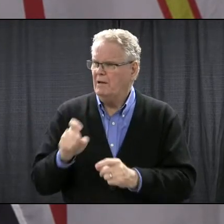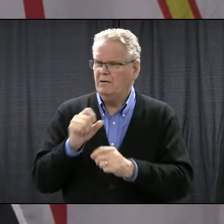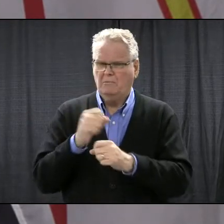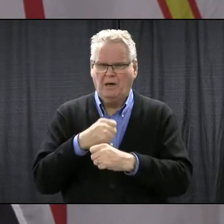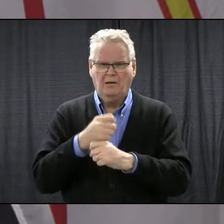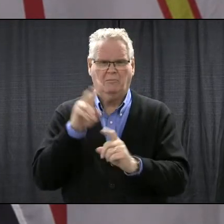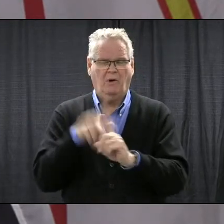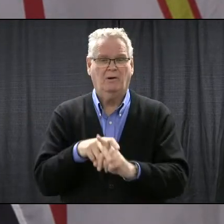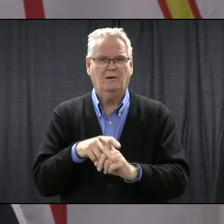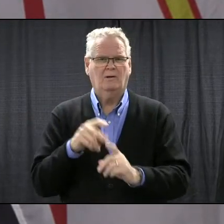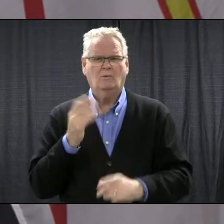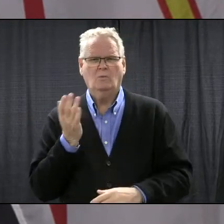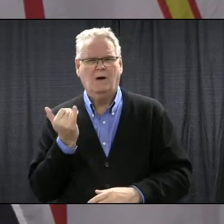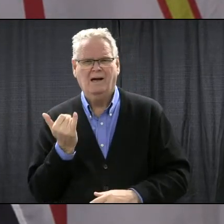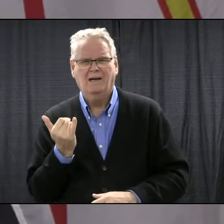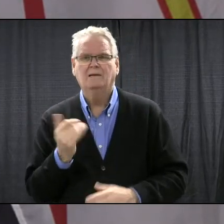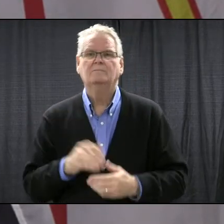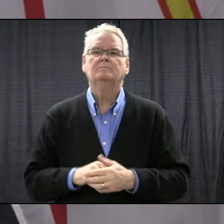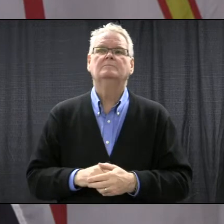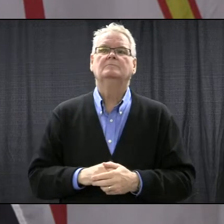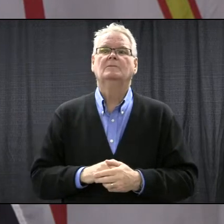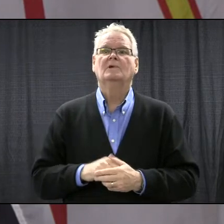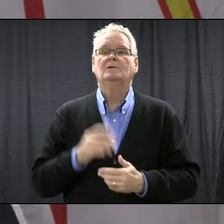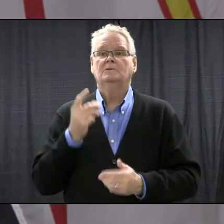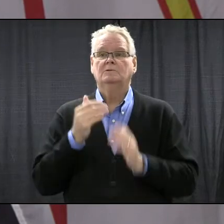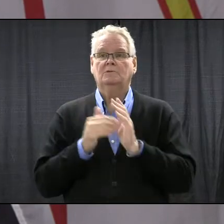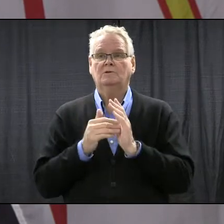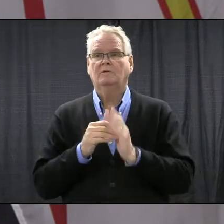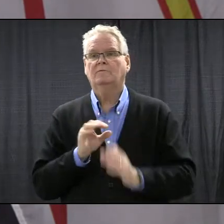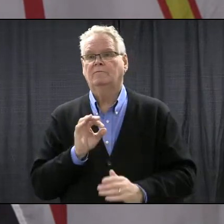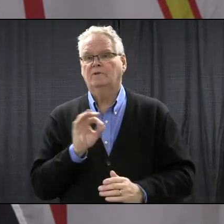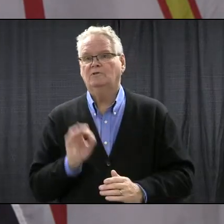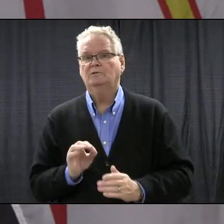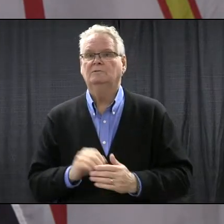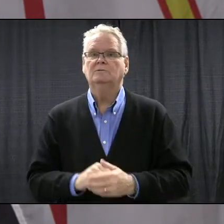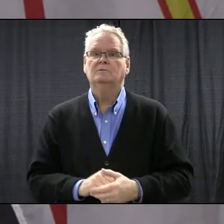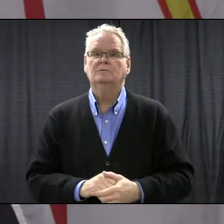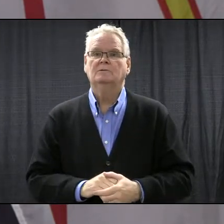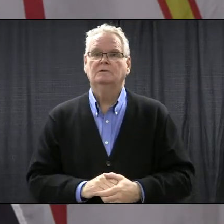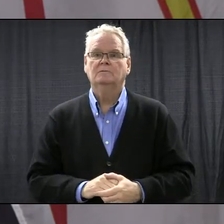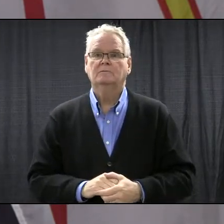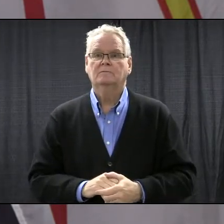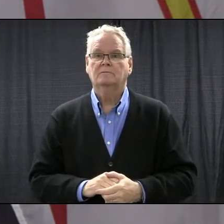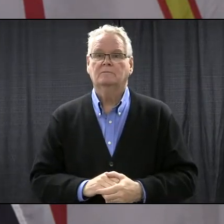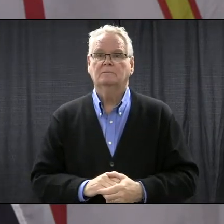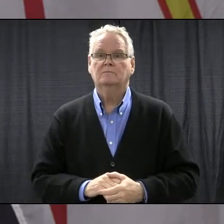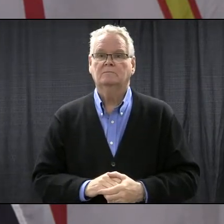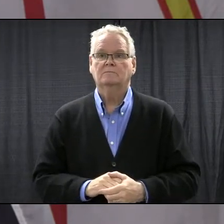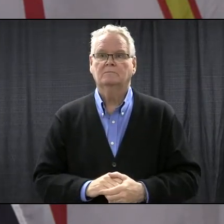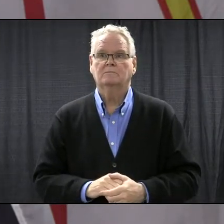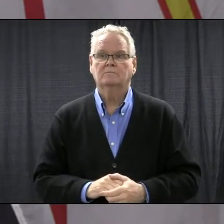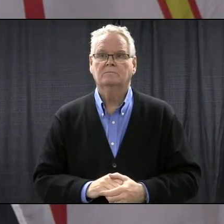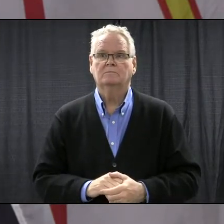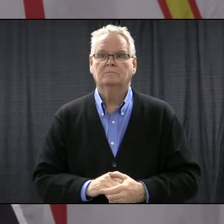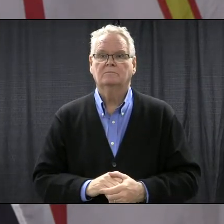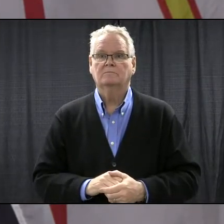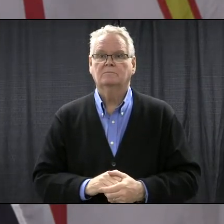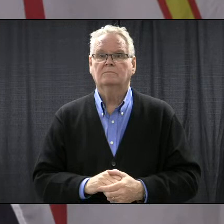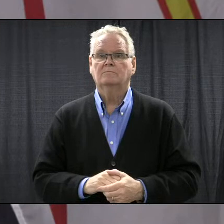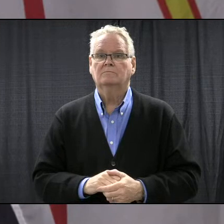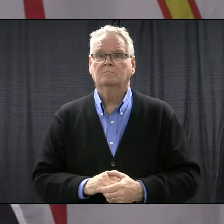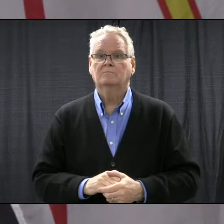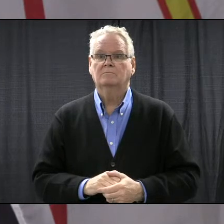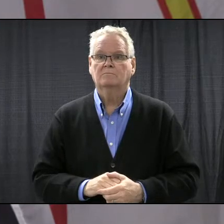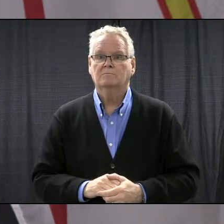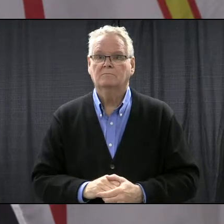vaccination status, if they're put in as partially vaccinated, they will get linked to an ability to book that test. So it is